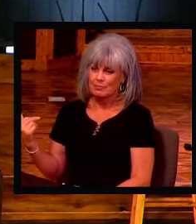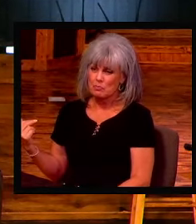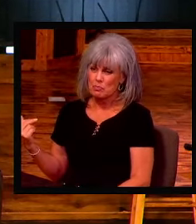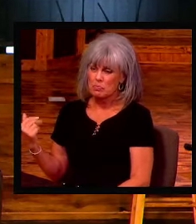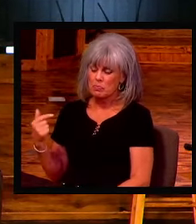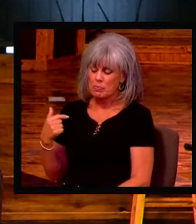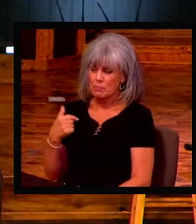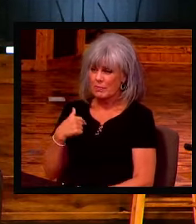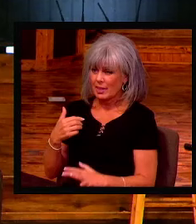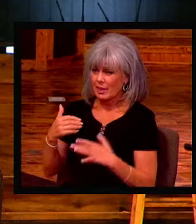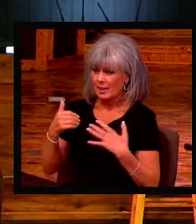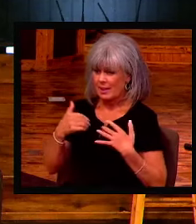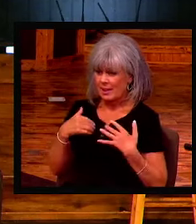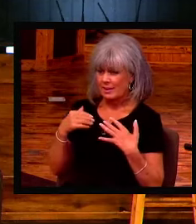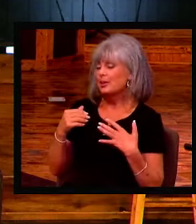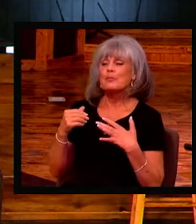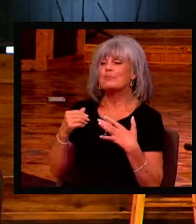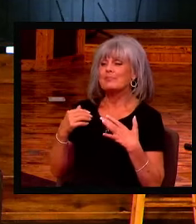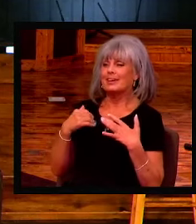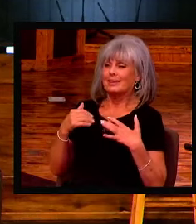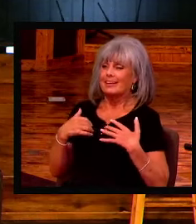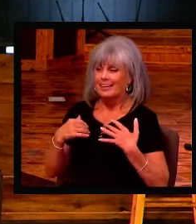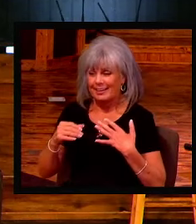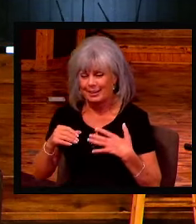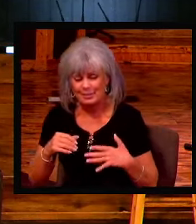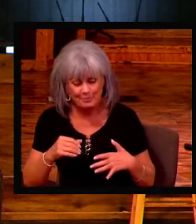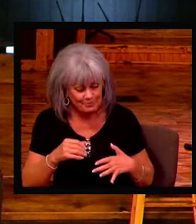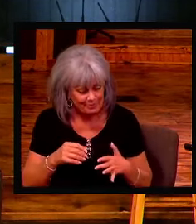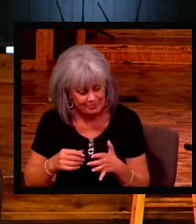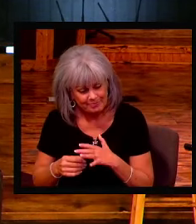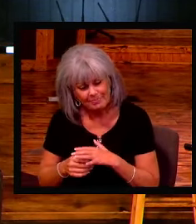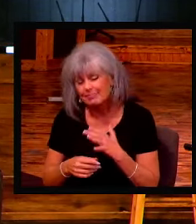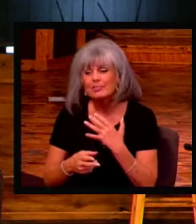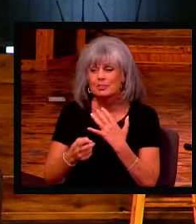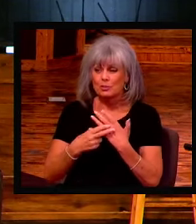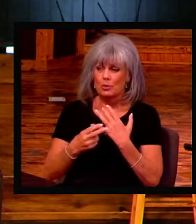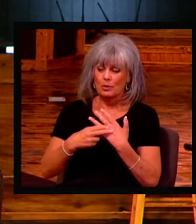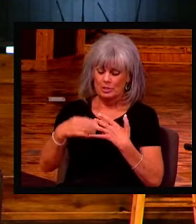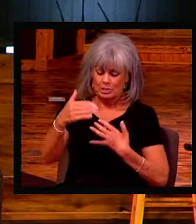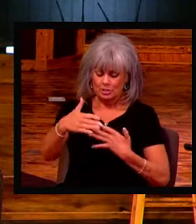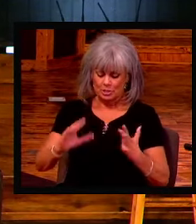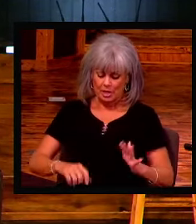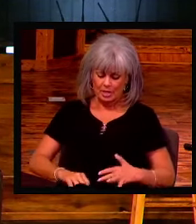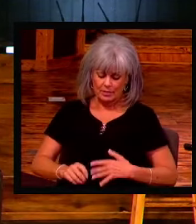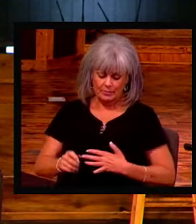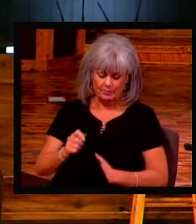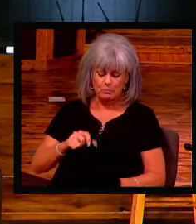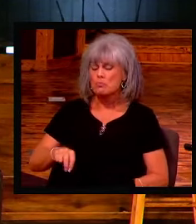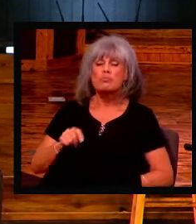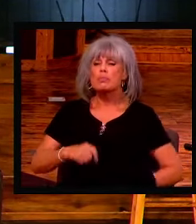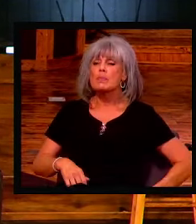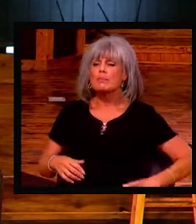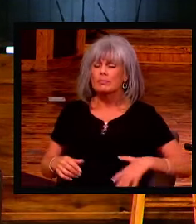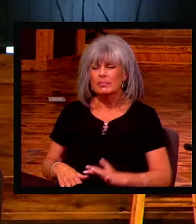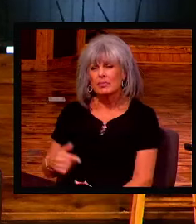I had a storage shed, and We actually was coming